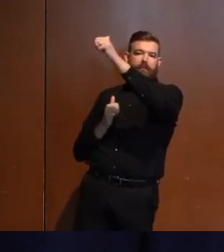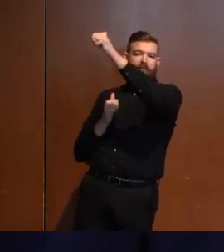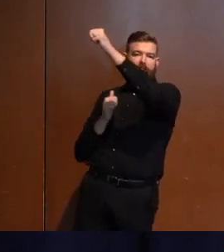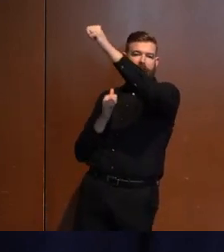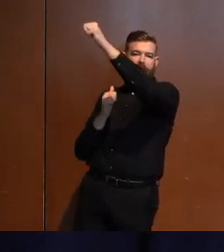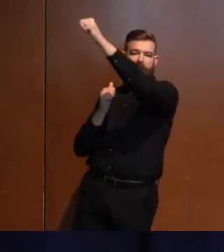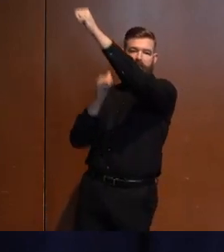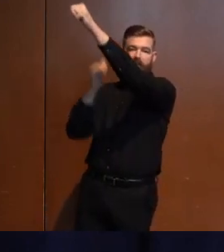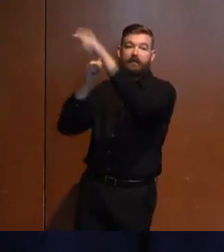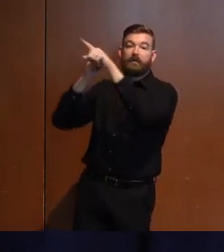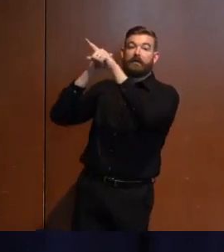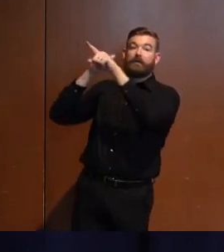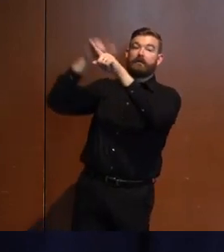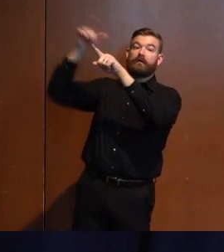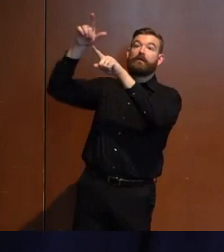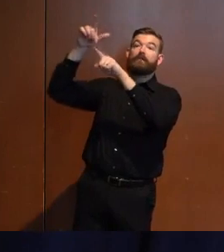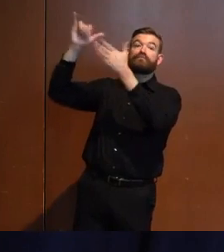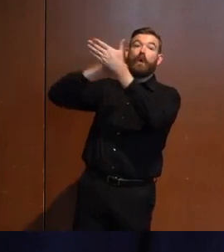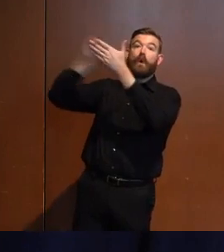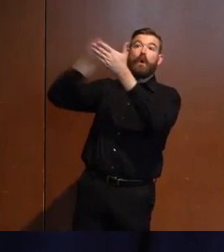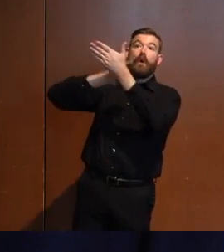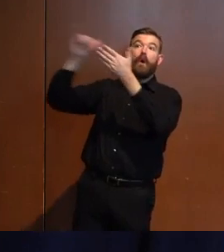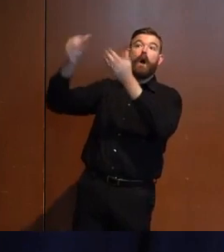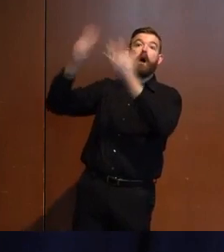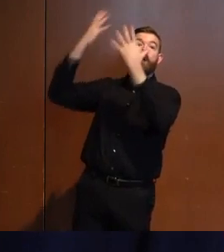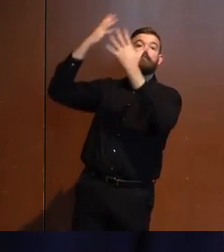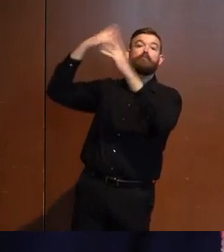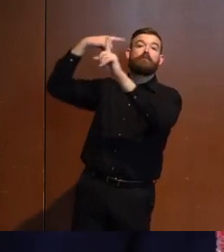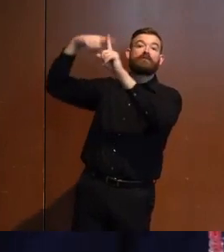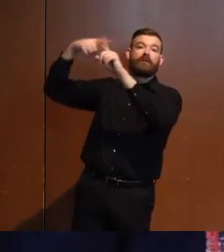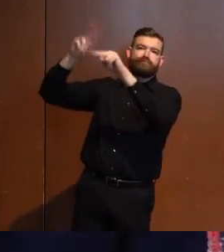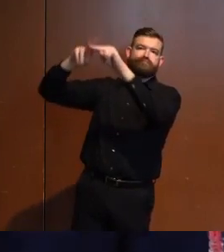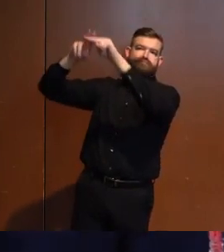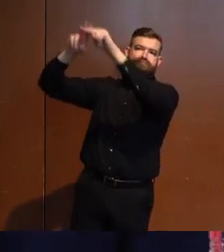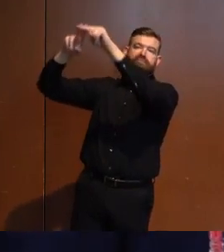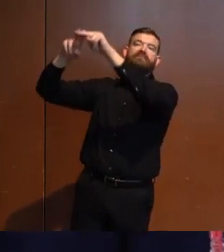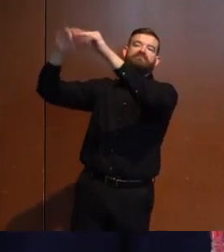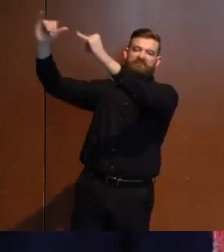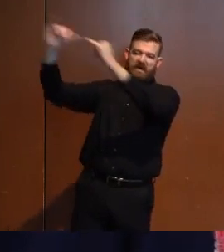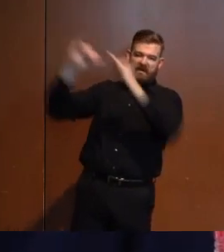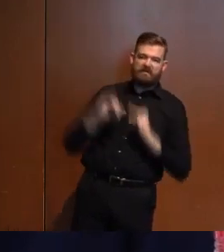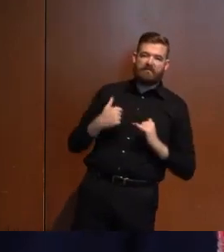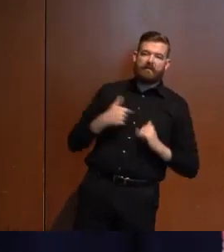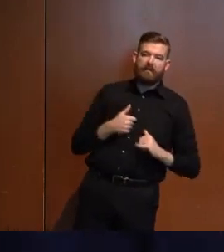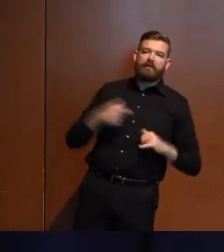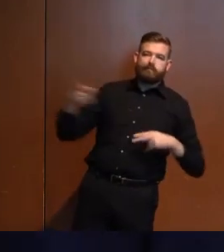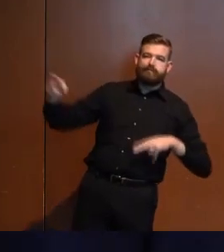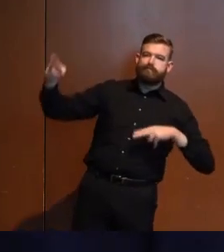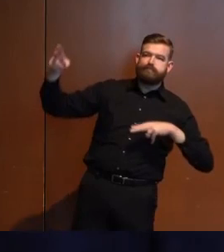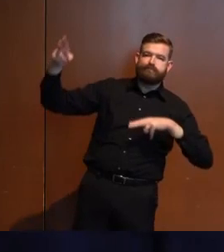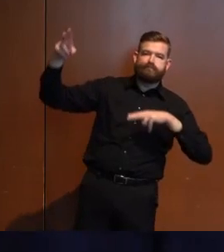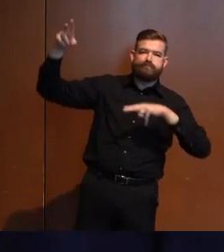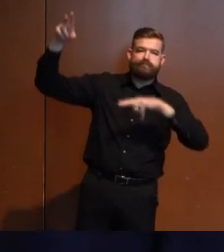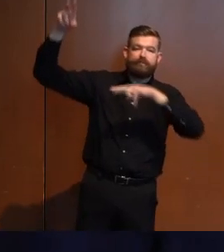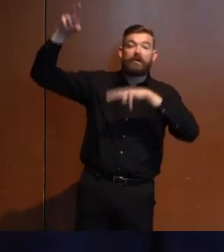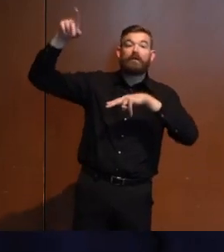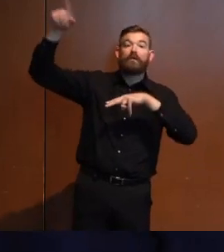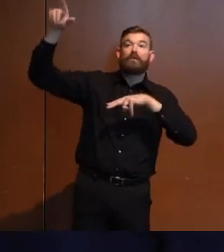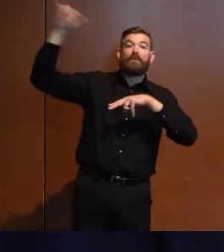exponentially. And Governor Cuomo has shared that they expect their peak in the next 14 to 21